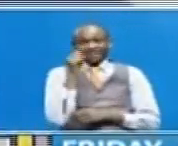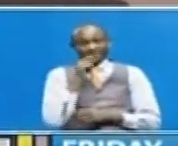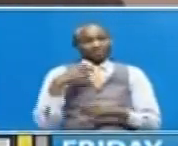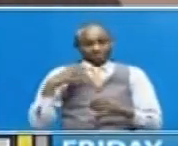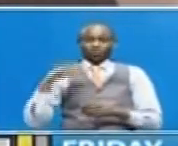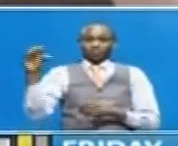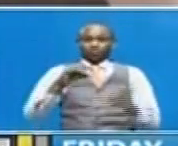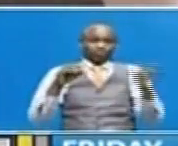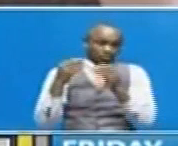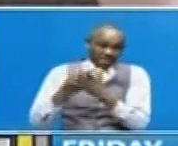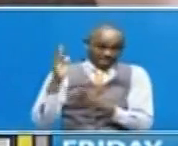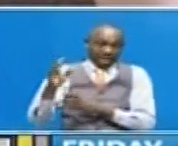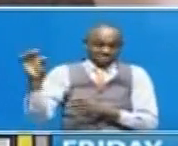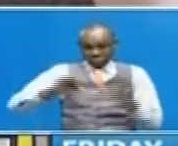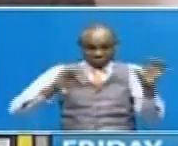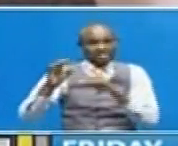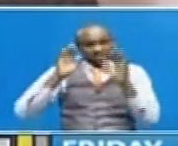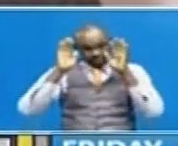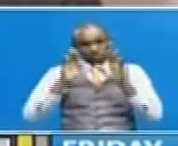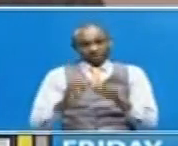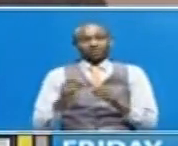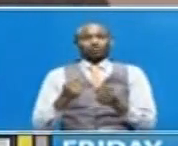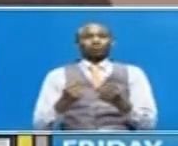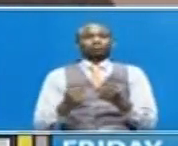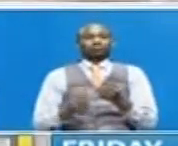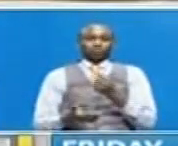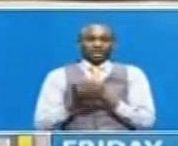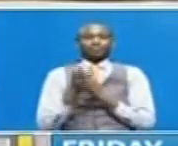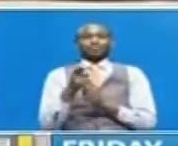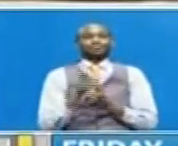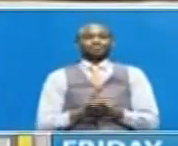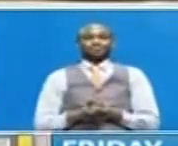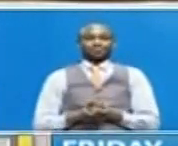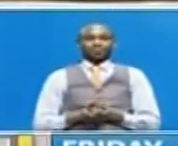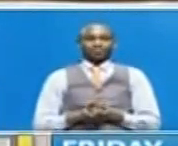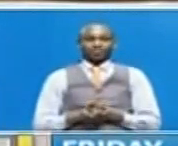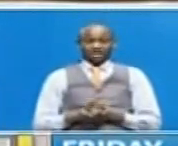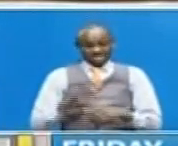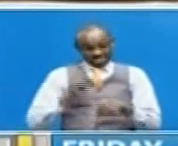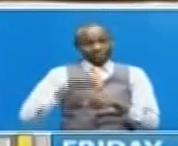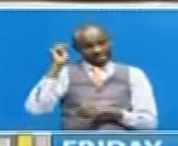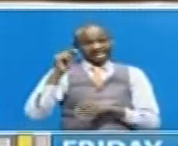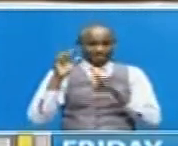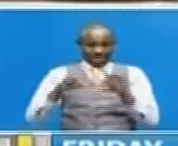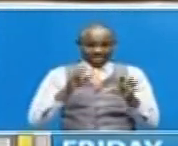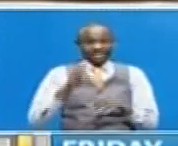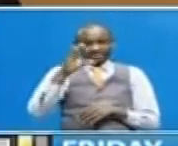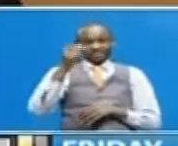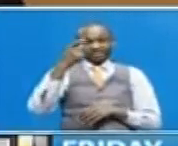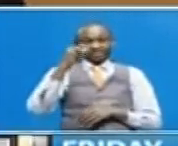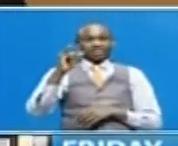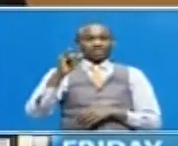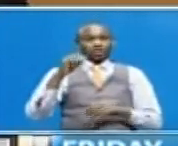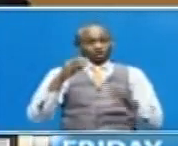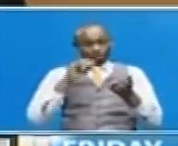investment is absolutely necessary to complement their effort. Before joining the Kenyan market, Citic Construction